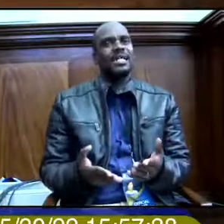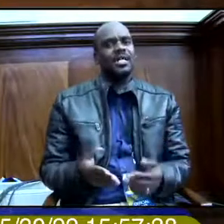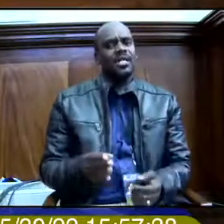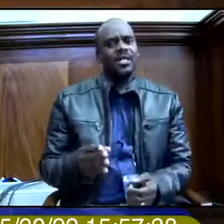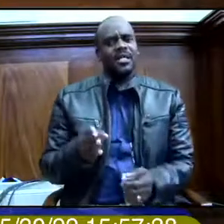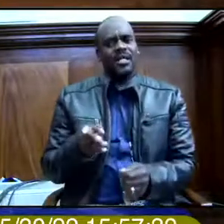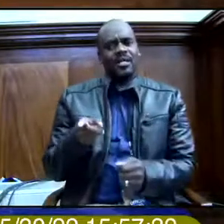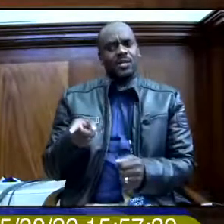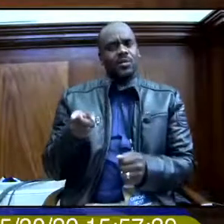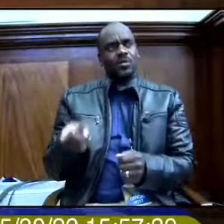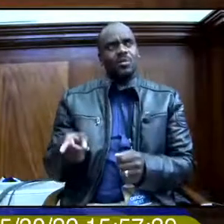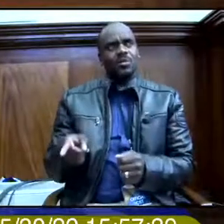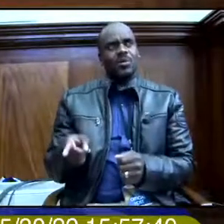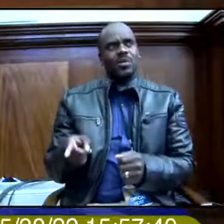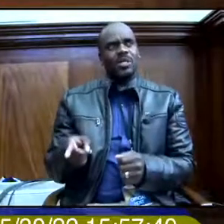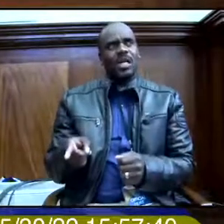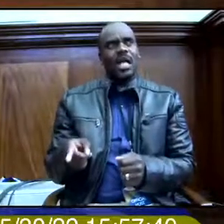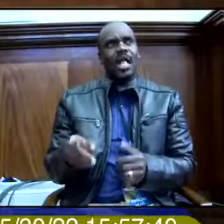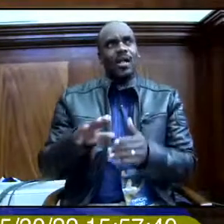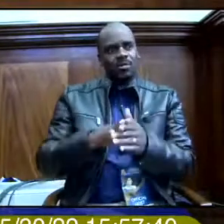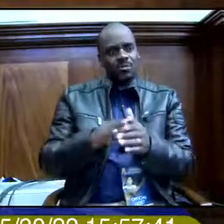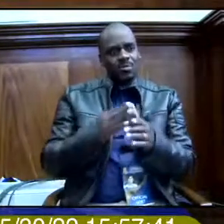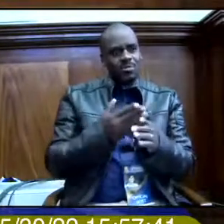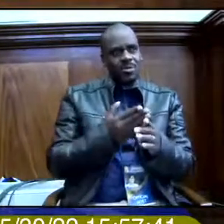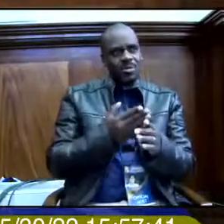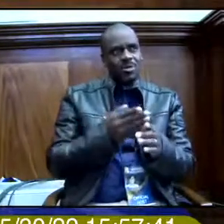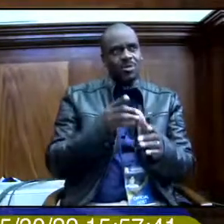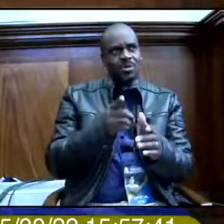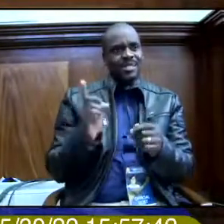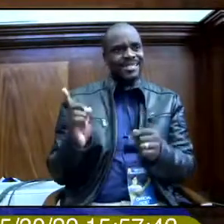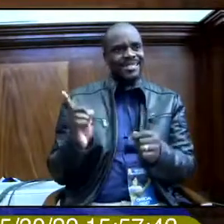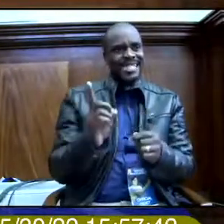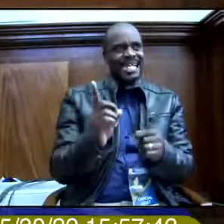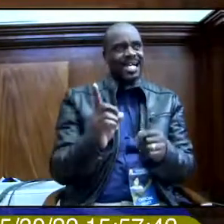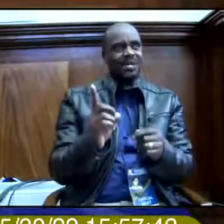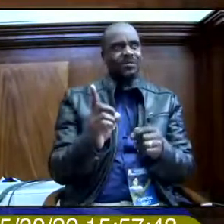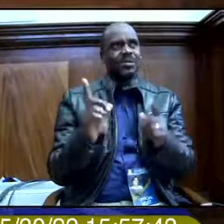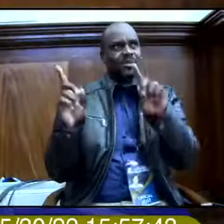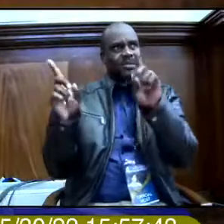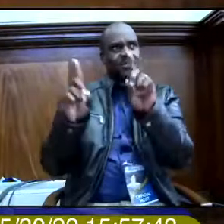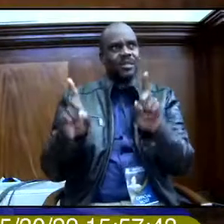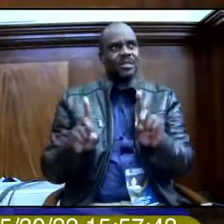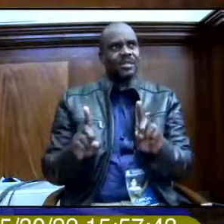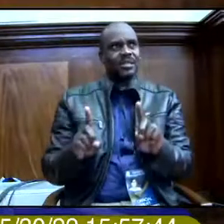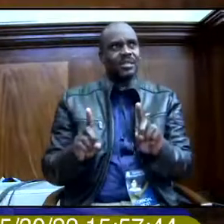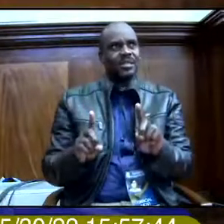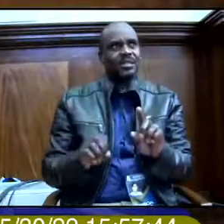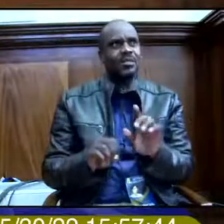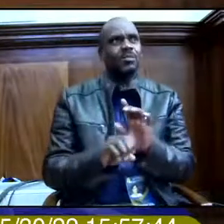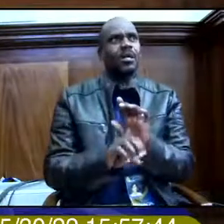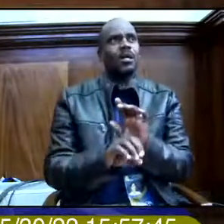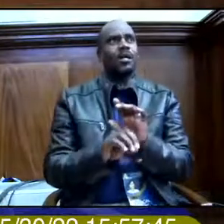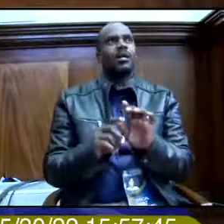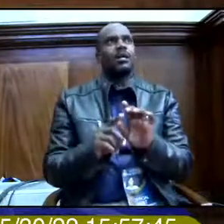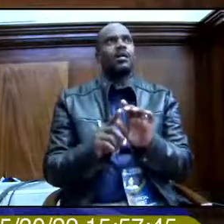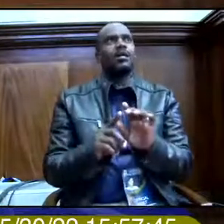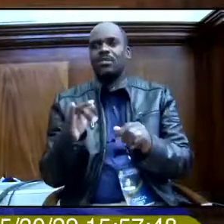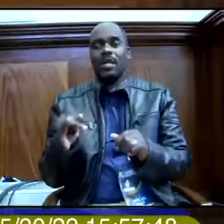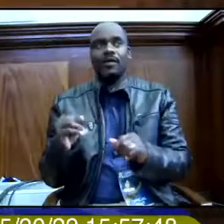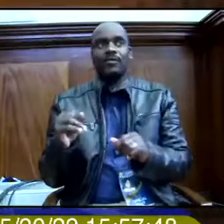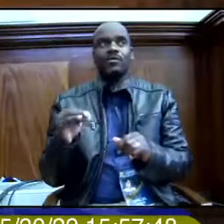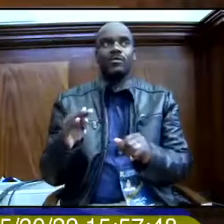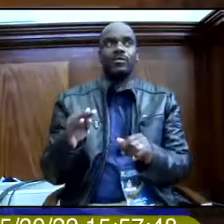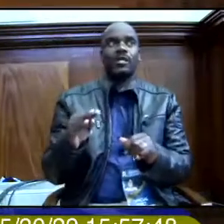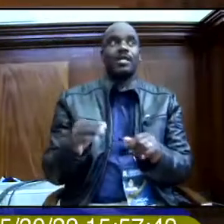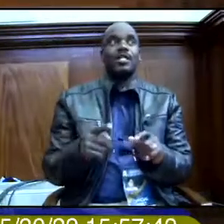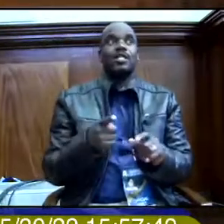actually uplifting because it comes with a strict structural adjustment programs decided upon by a